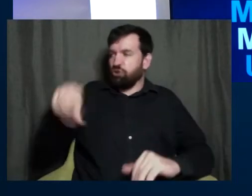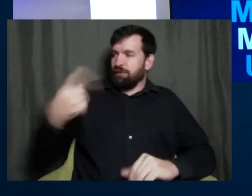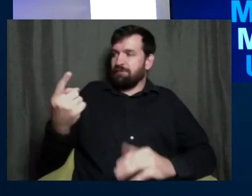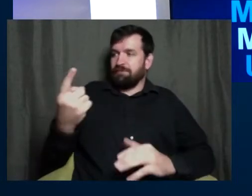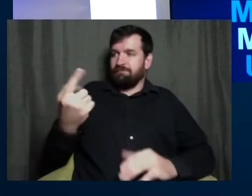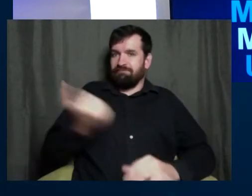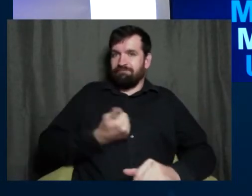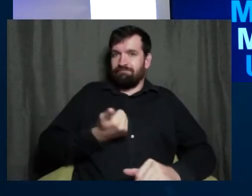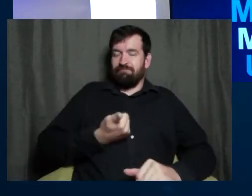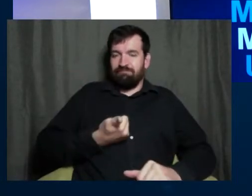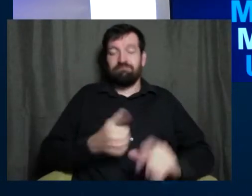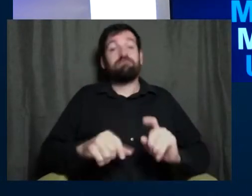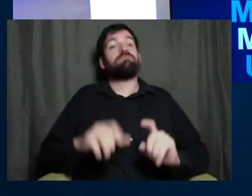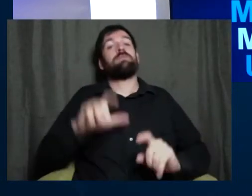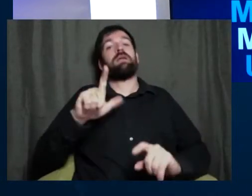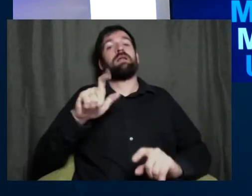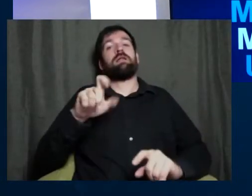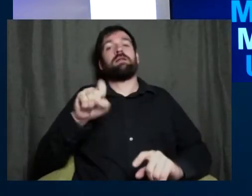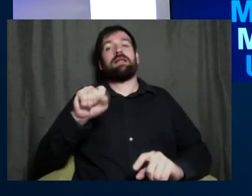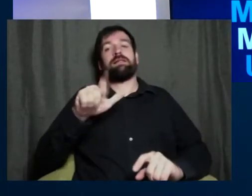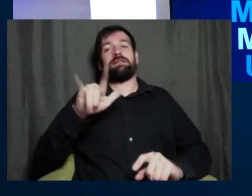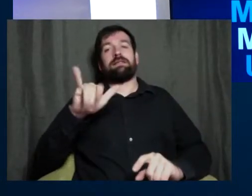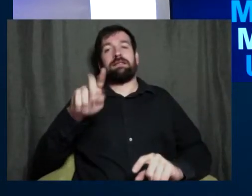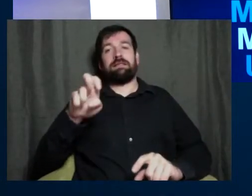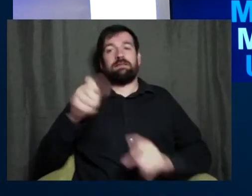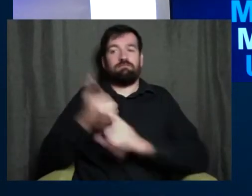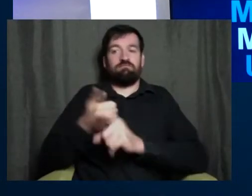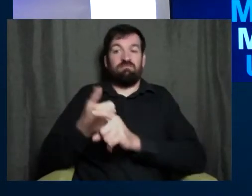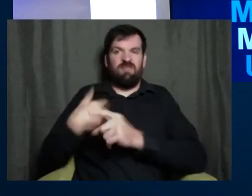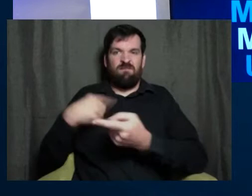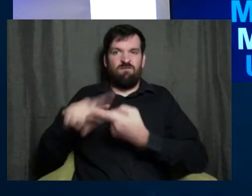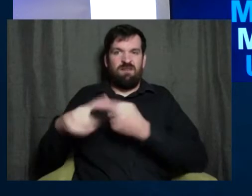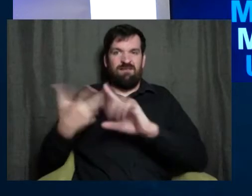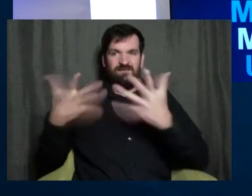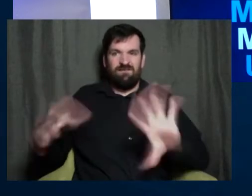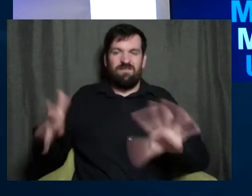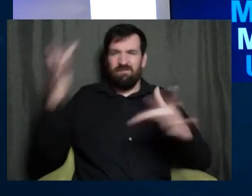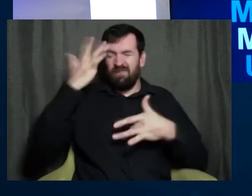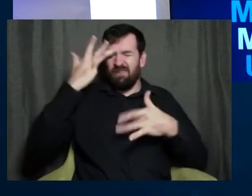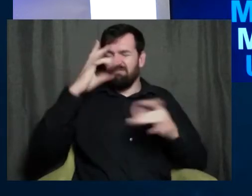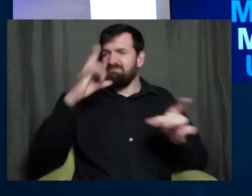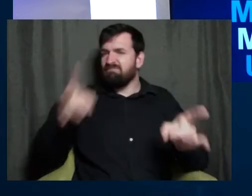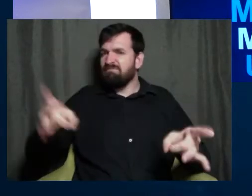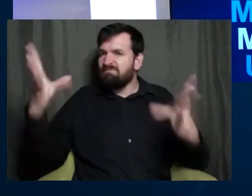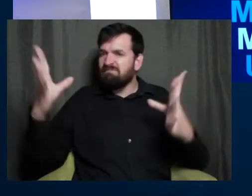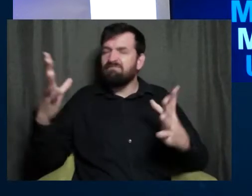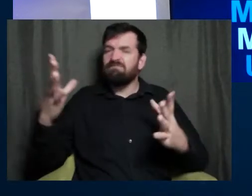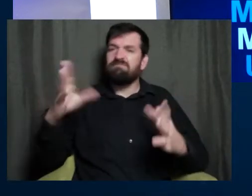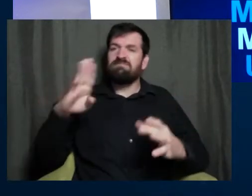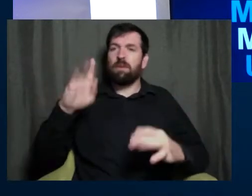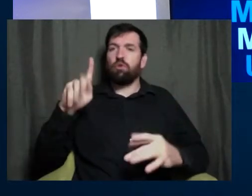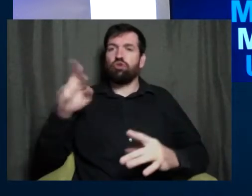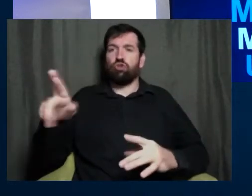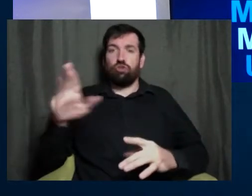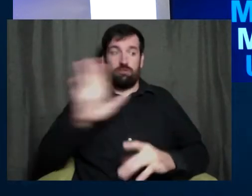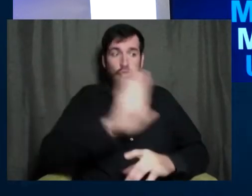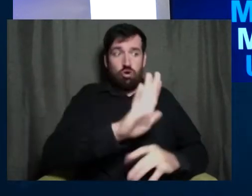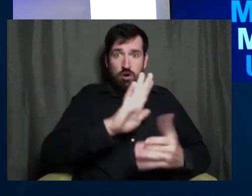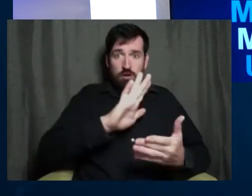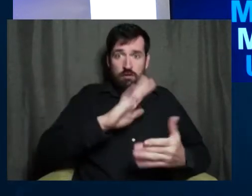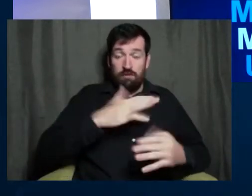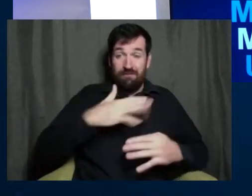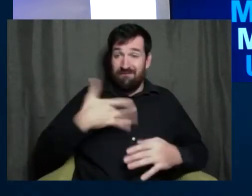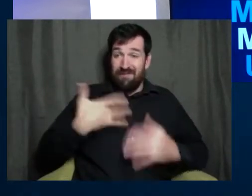Leslie has a question. My friend felt miserable after having the vaccine booster. I felt nothing. Does that mean her body responded better? Dr.